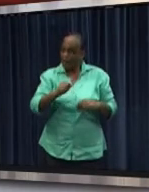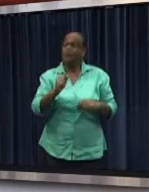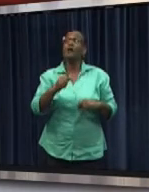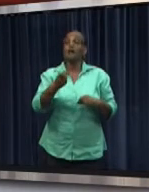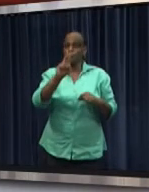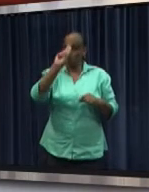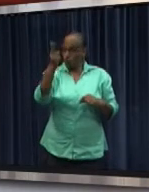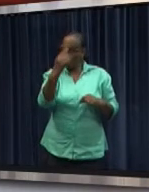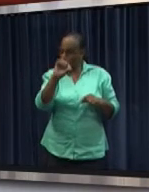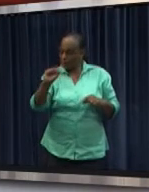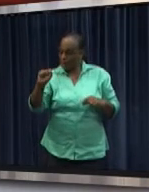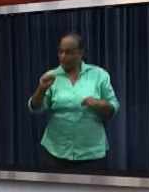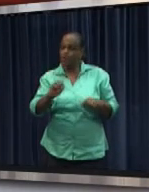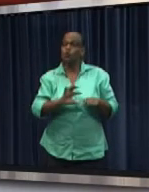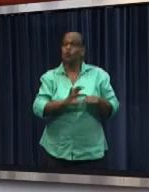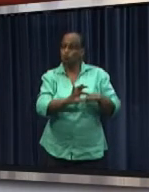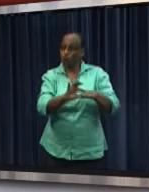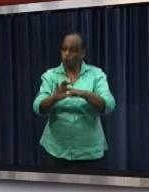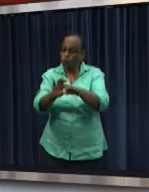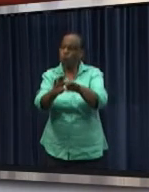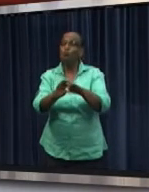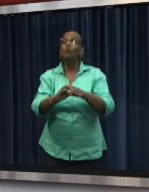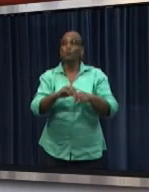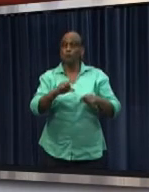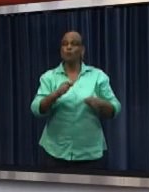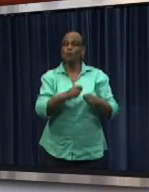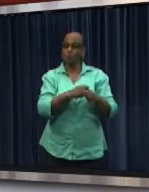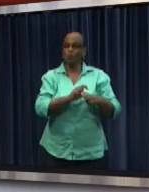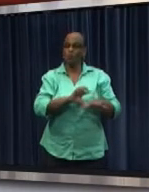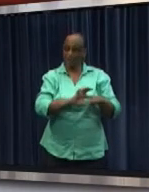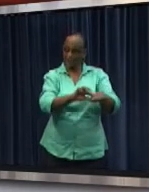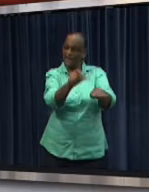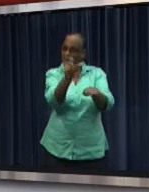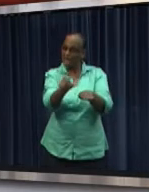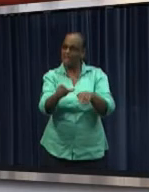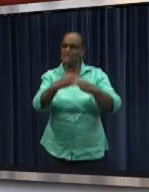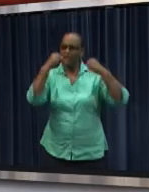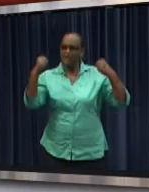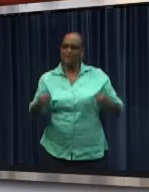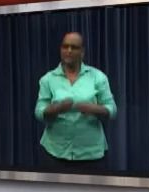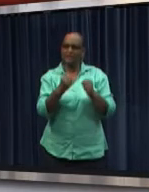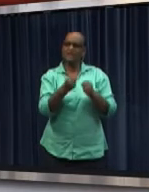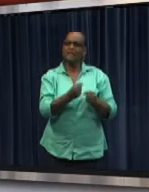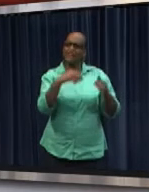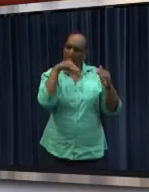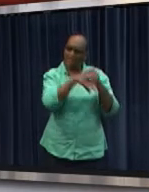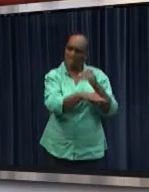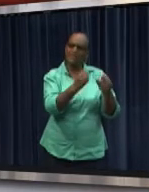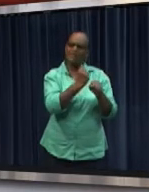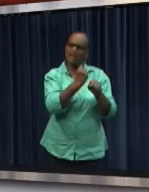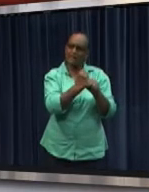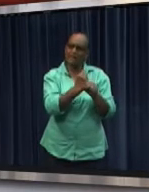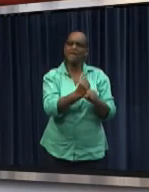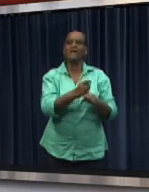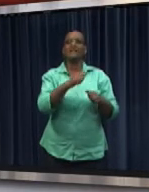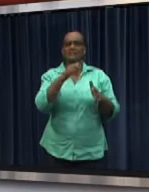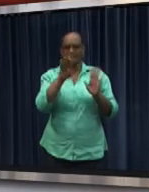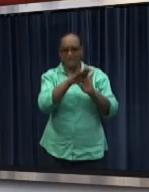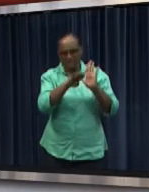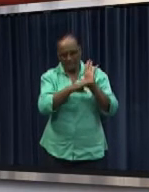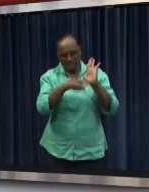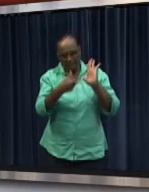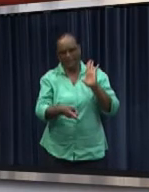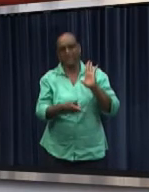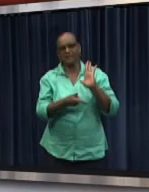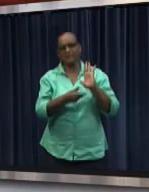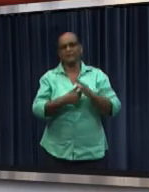Guides is working on the development of a training package by 2018 to meet the required